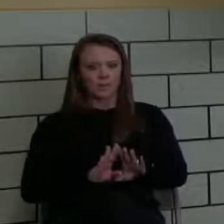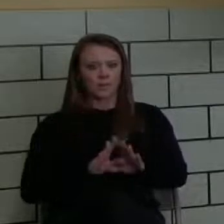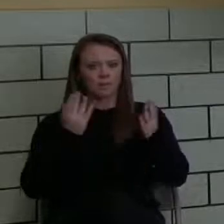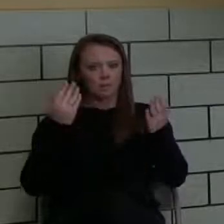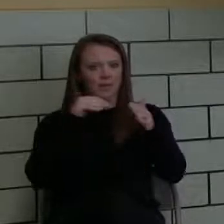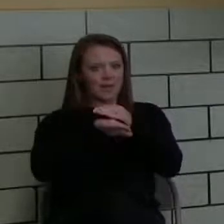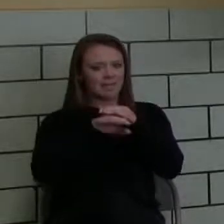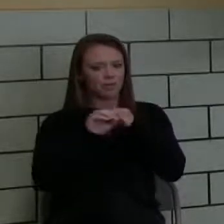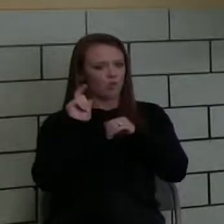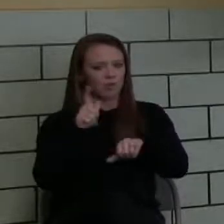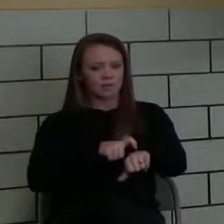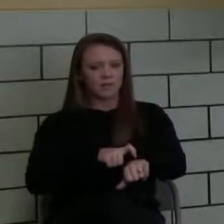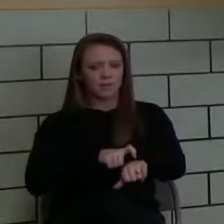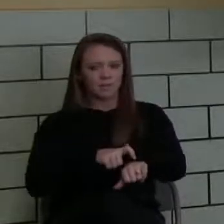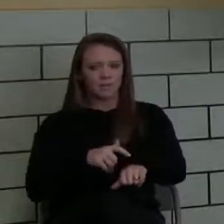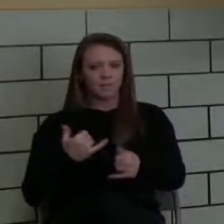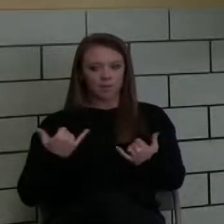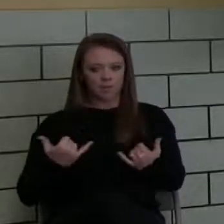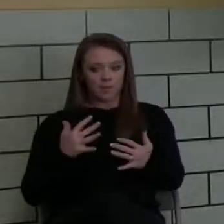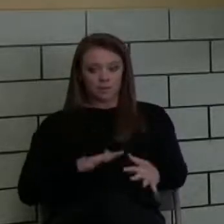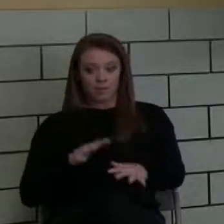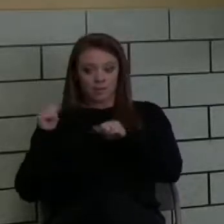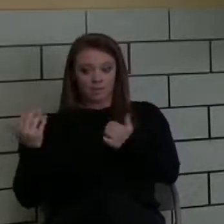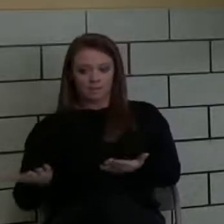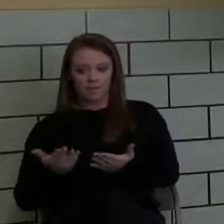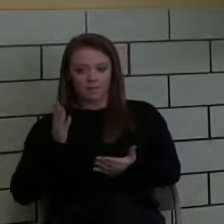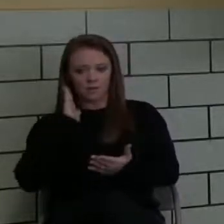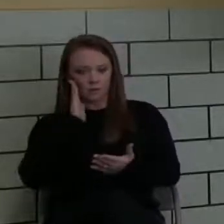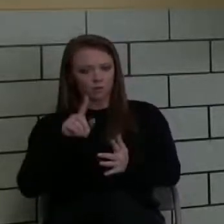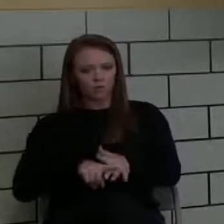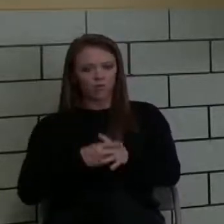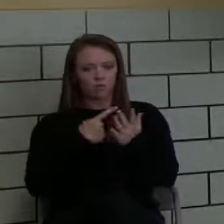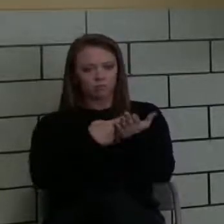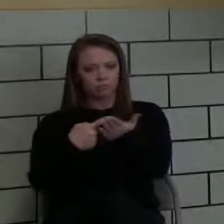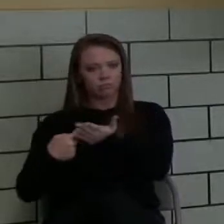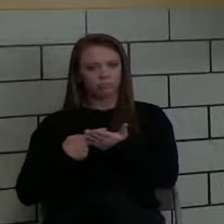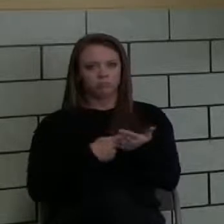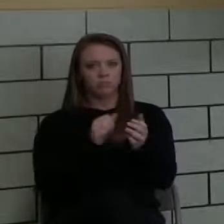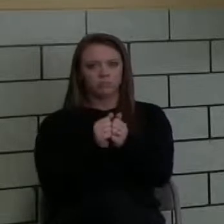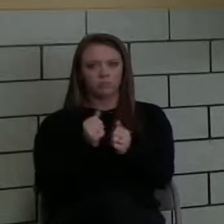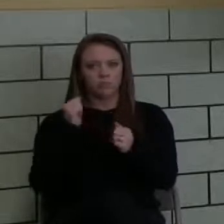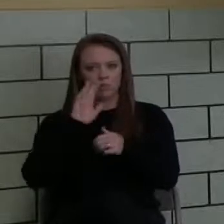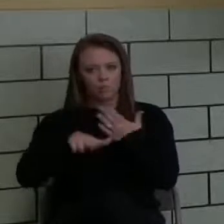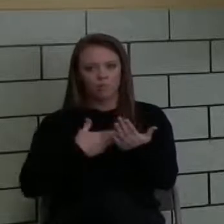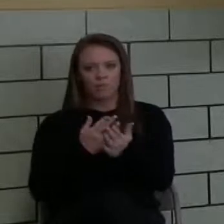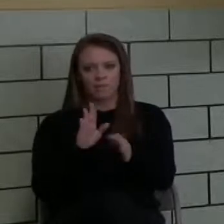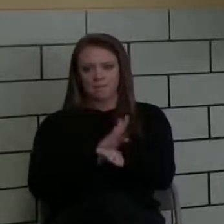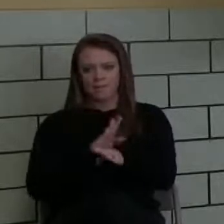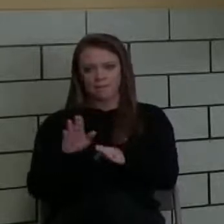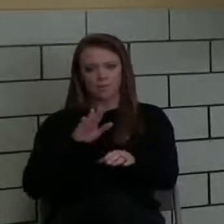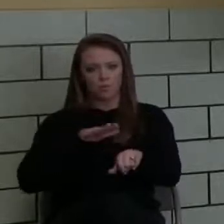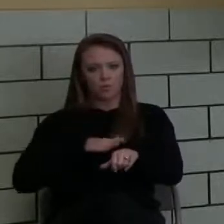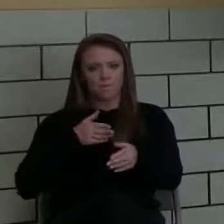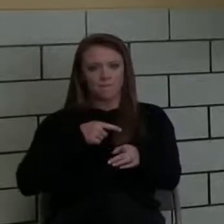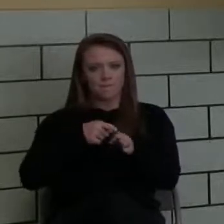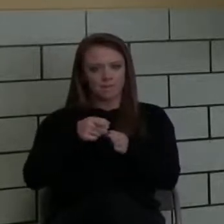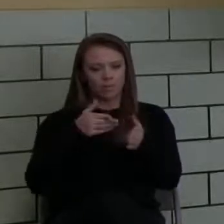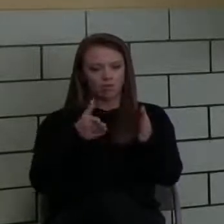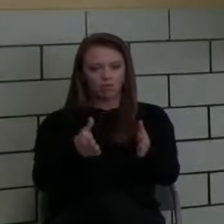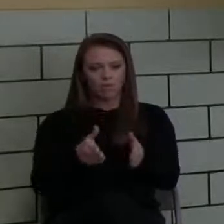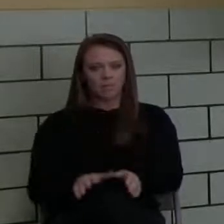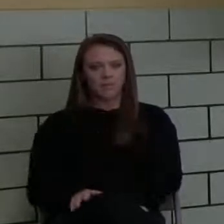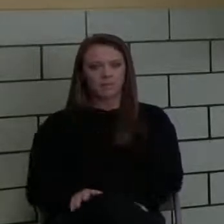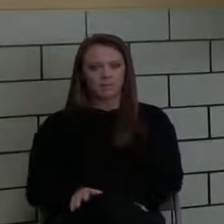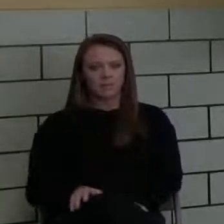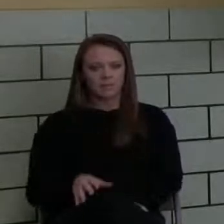today, just to start knocking on doors and talking to people again. So, I hope we shouldn't catch anybody off guard, that's for sure. And I